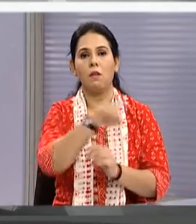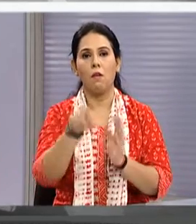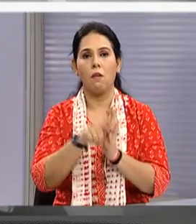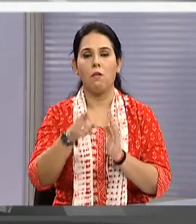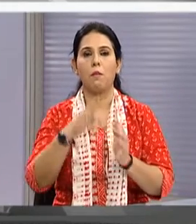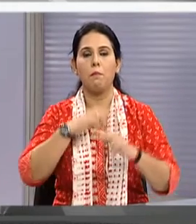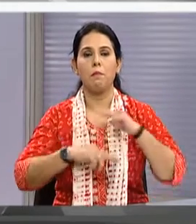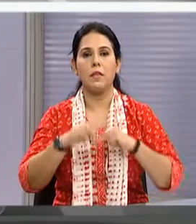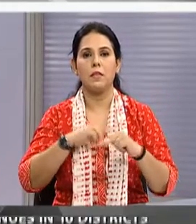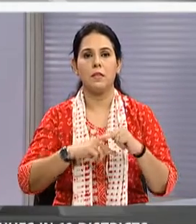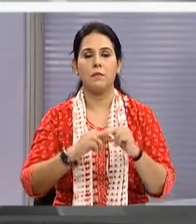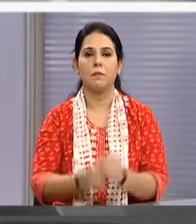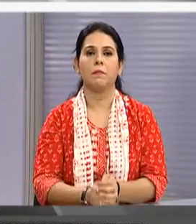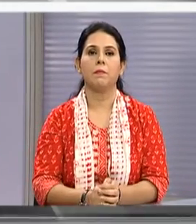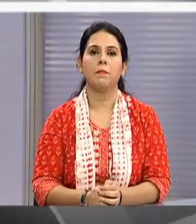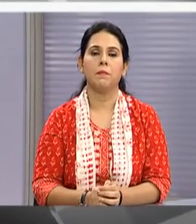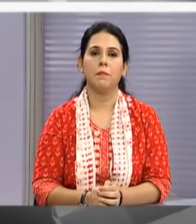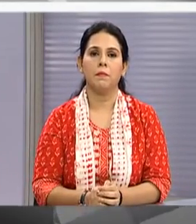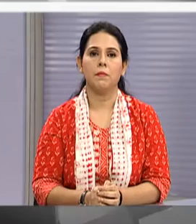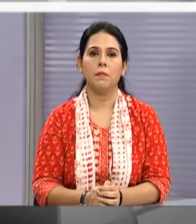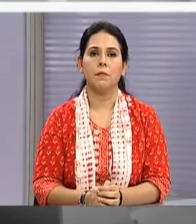appealed for peace.